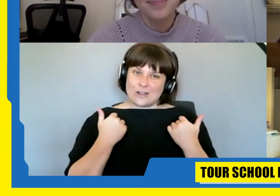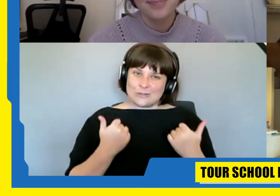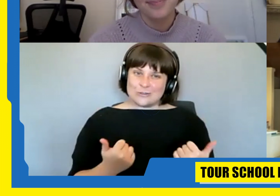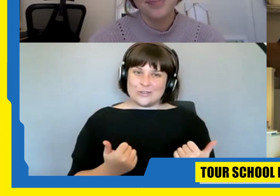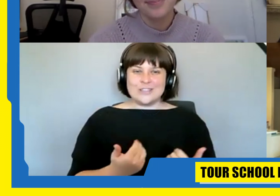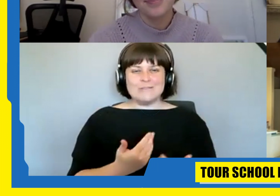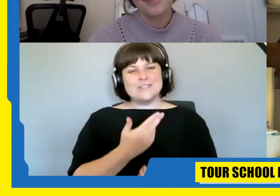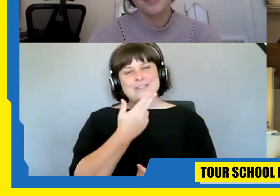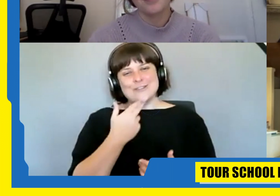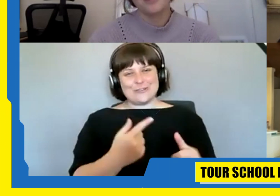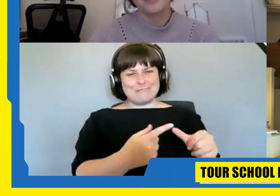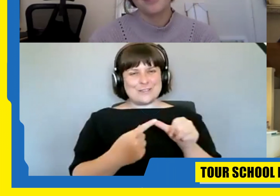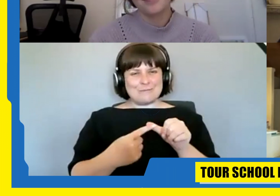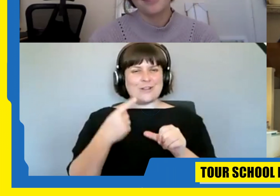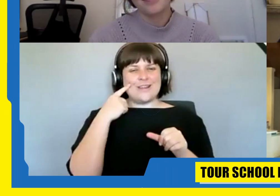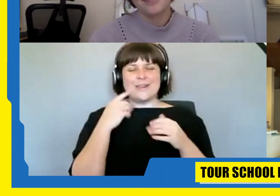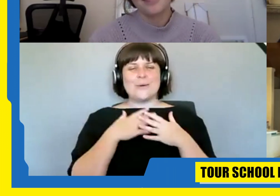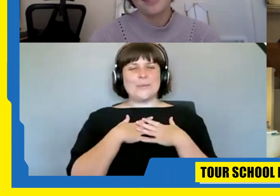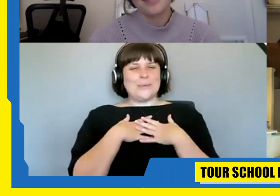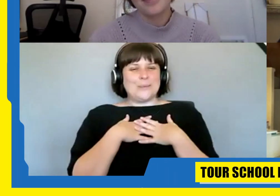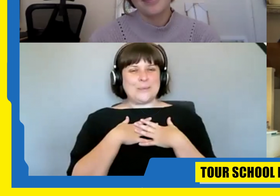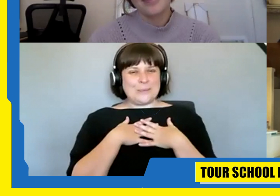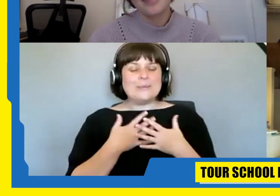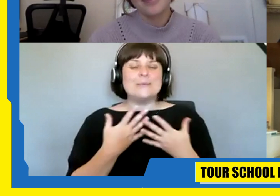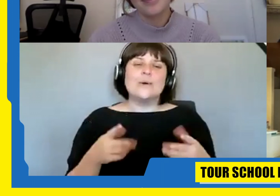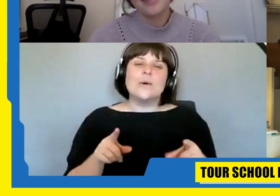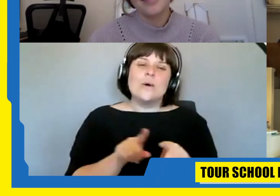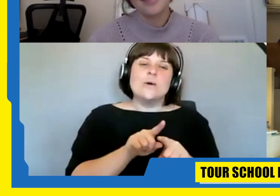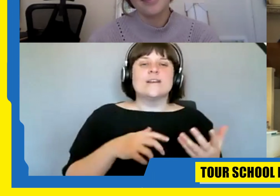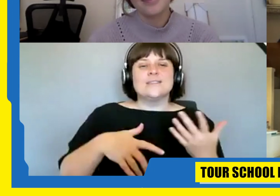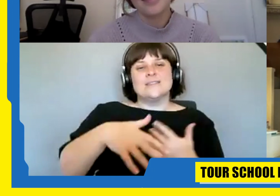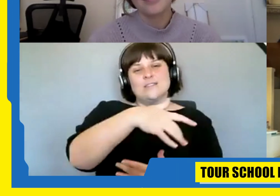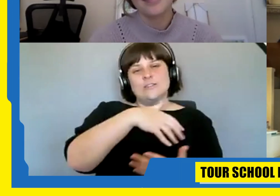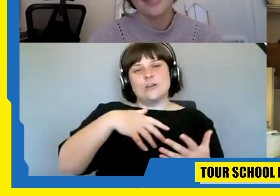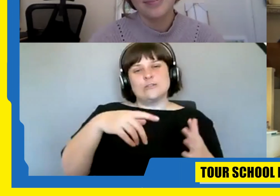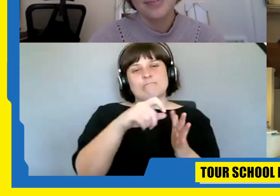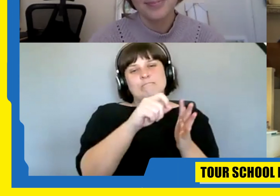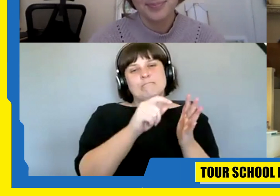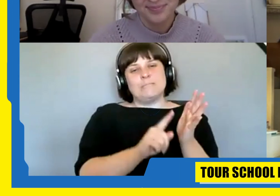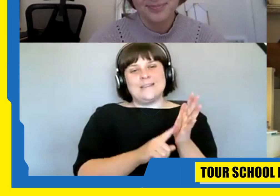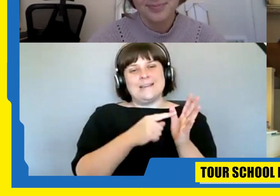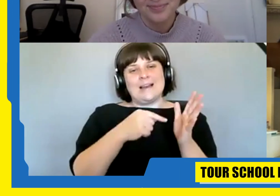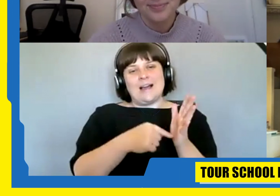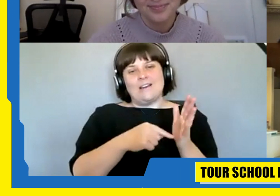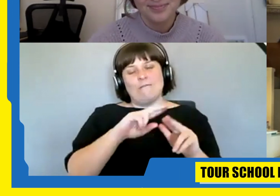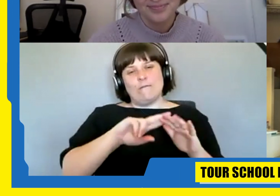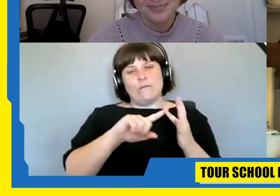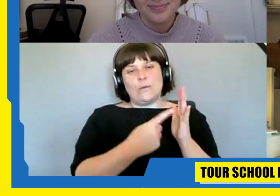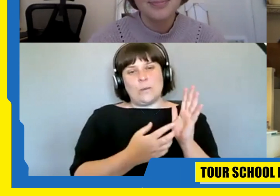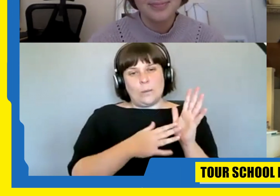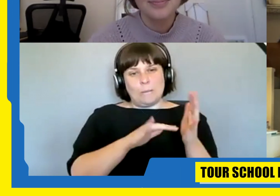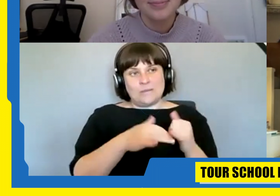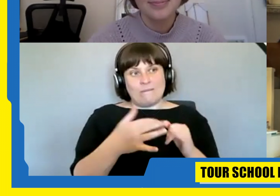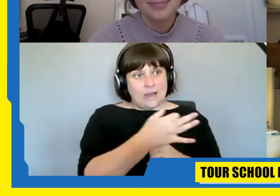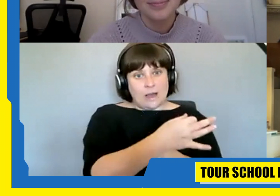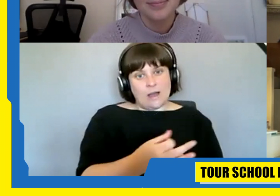response. And I also put it out there on a couple of social platforms for people to write me a letter if they